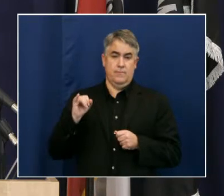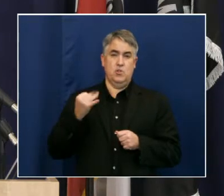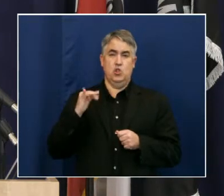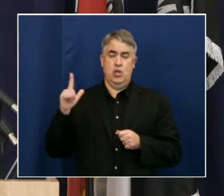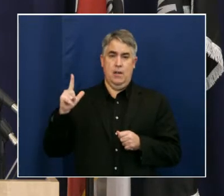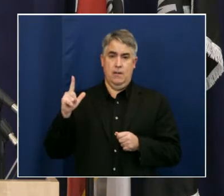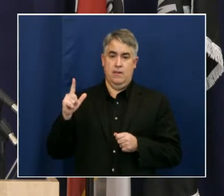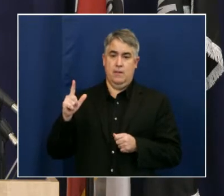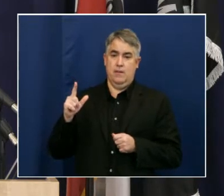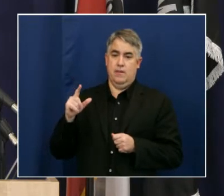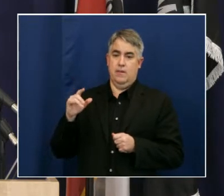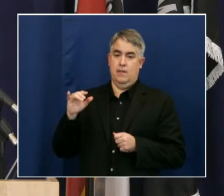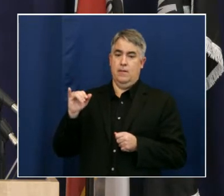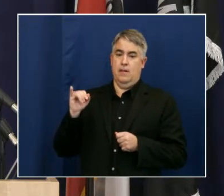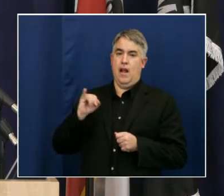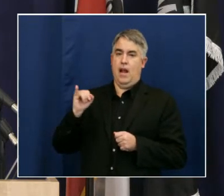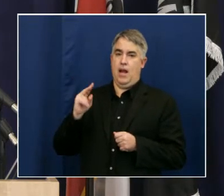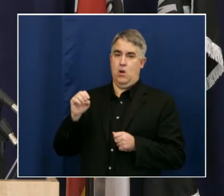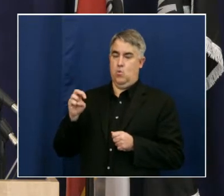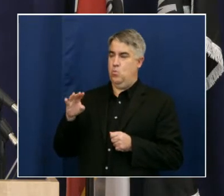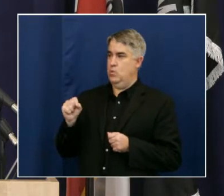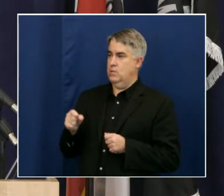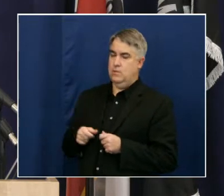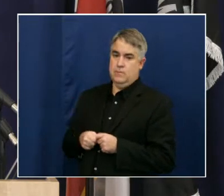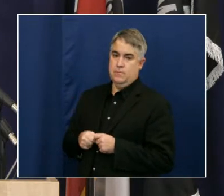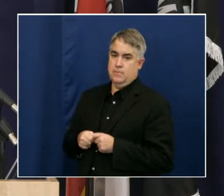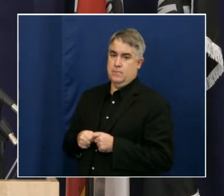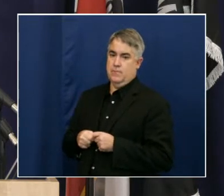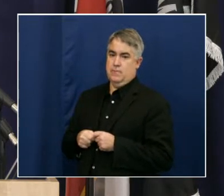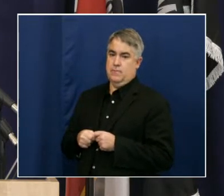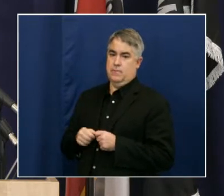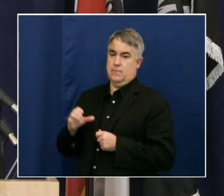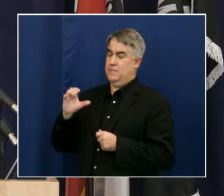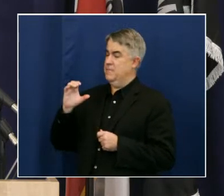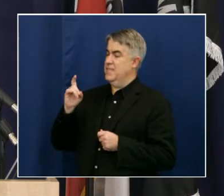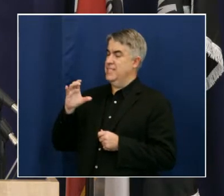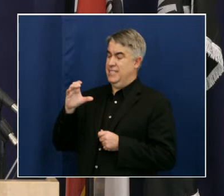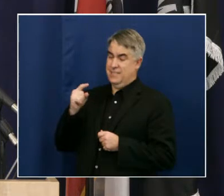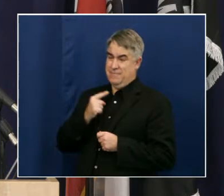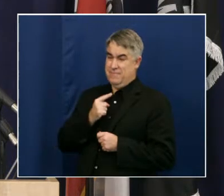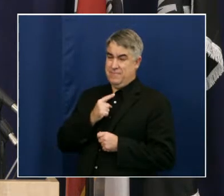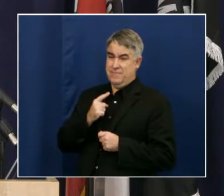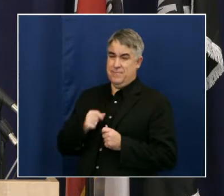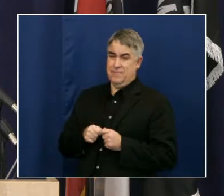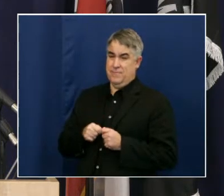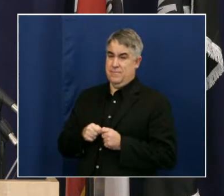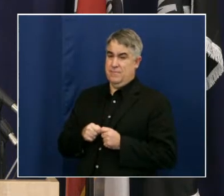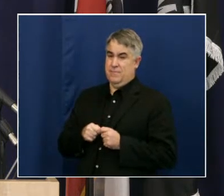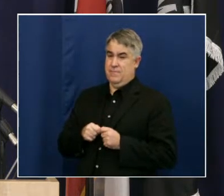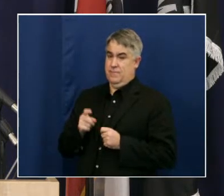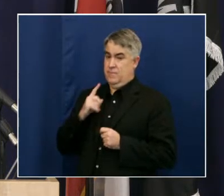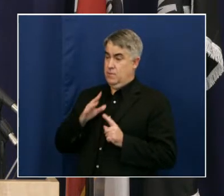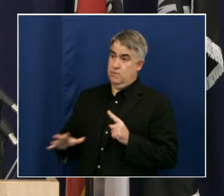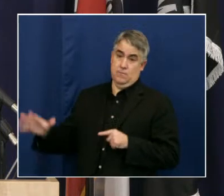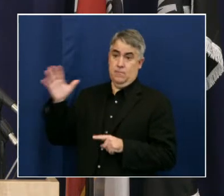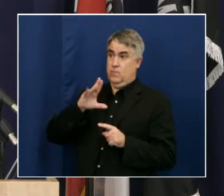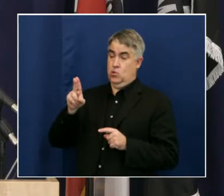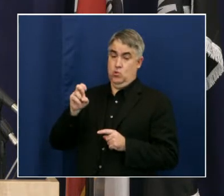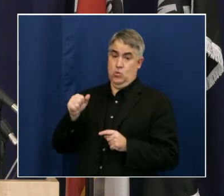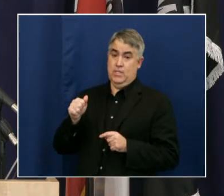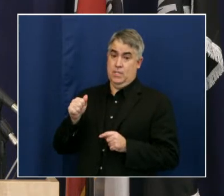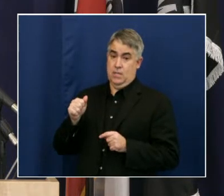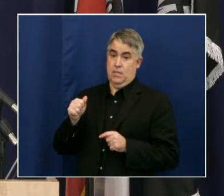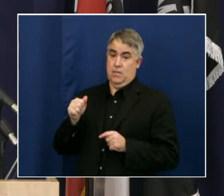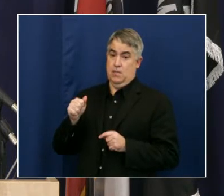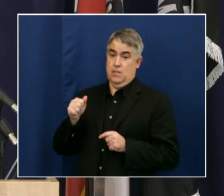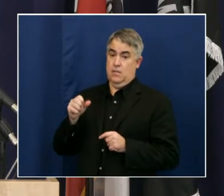iNewsSource. New CDC data shows San Diego County has the fourth most COVID cases and death out of all U.S. counties in the past week.